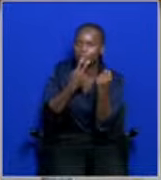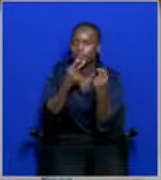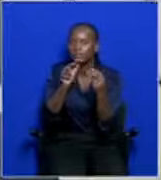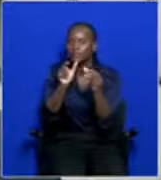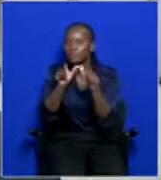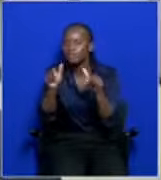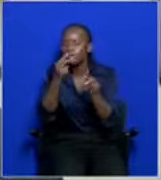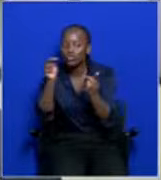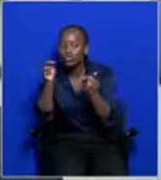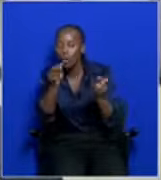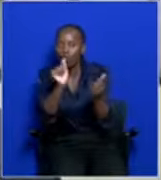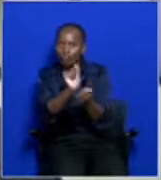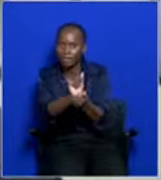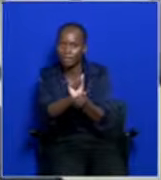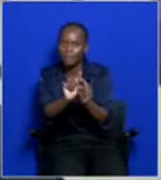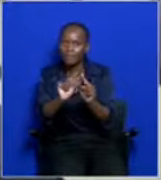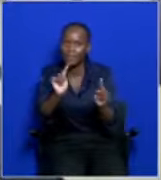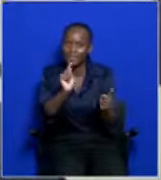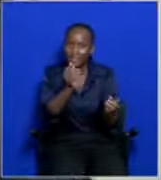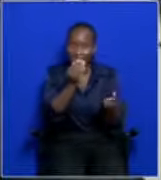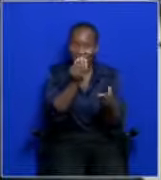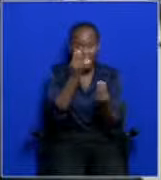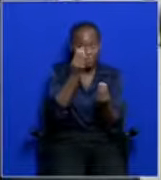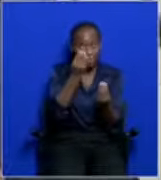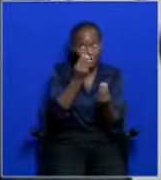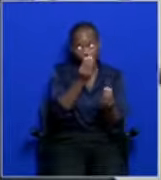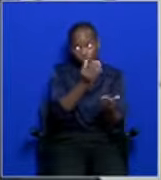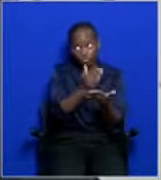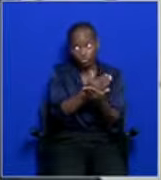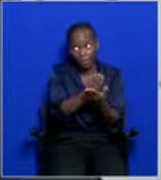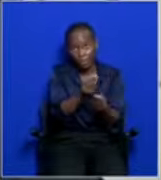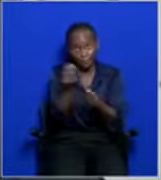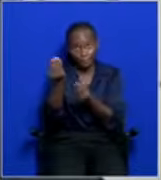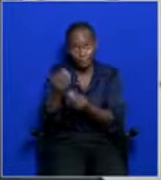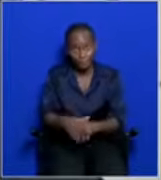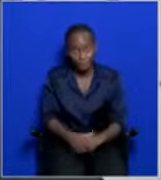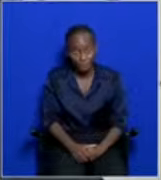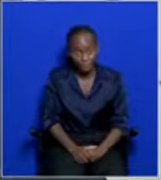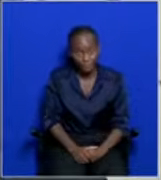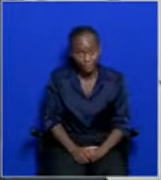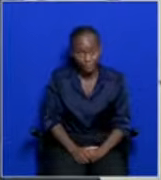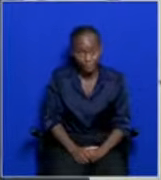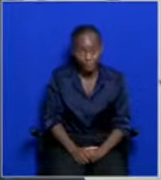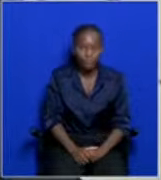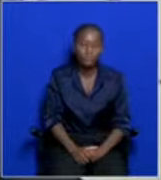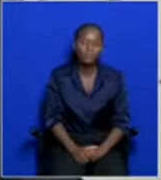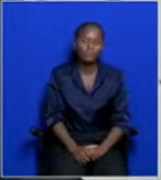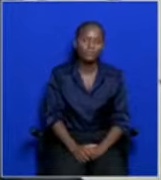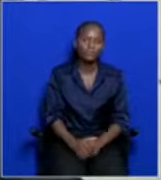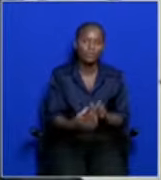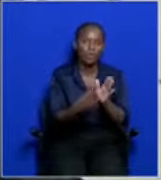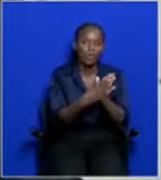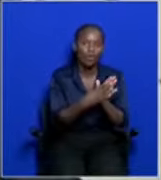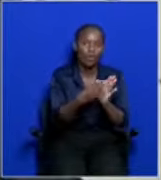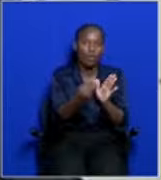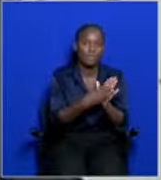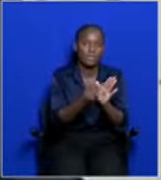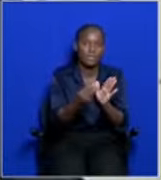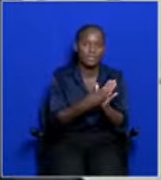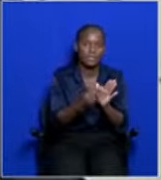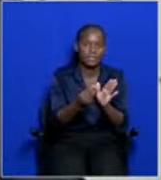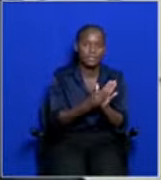I shared the copies through that mutual understanding because they asked for it and we give them.